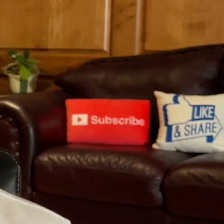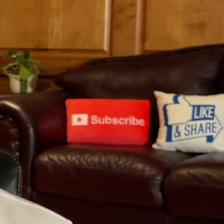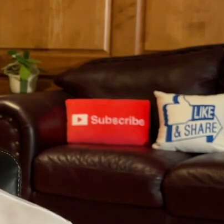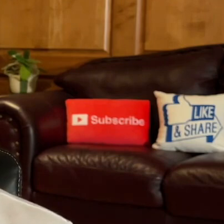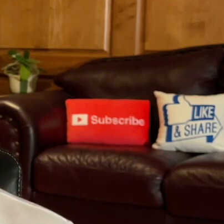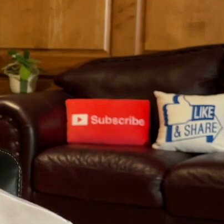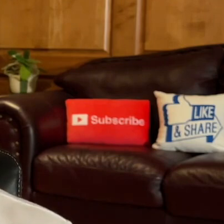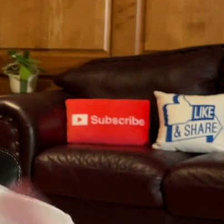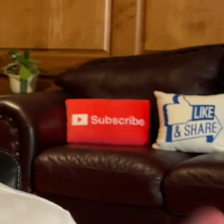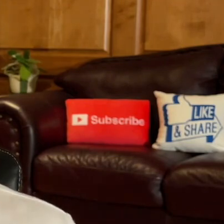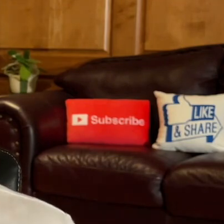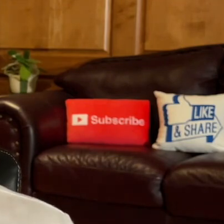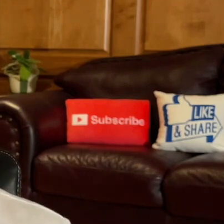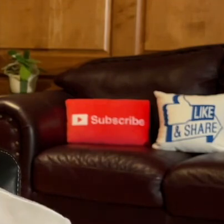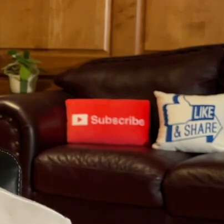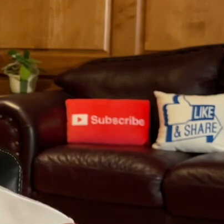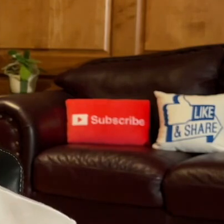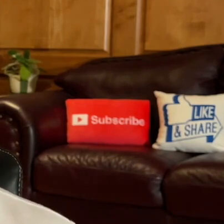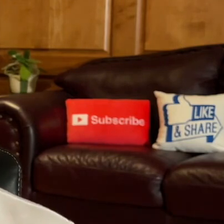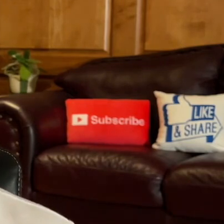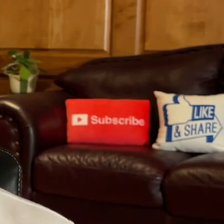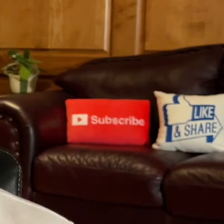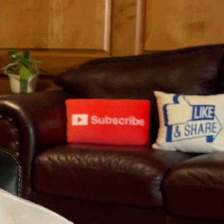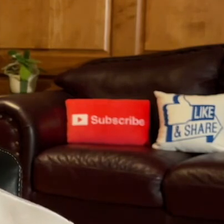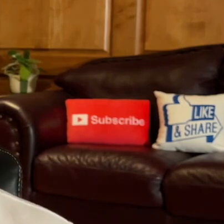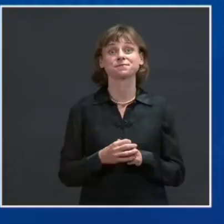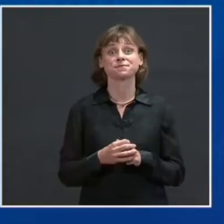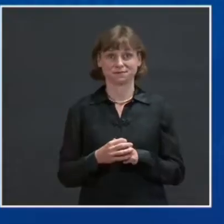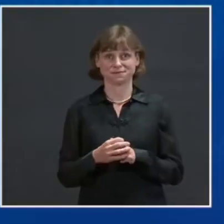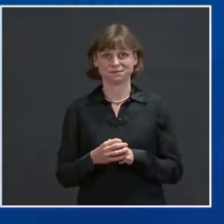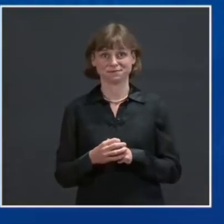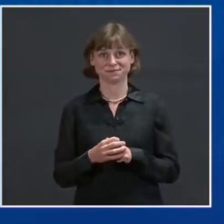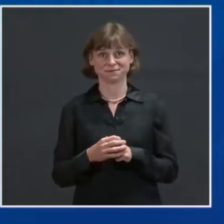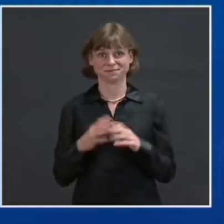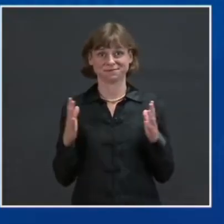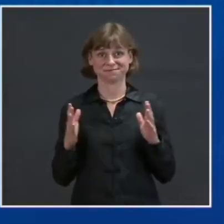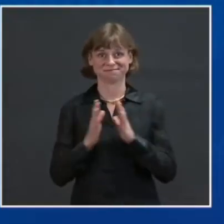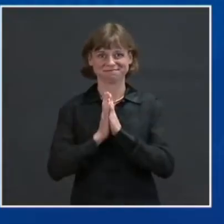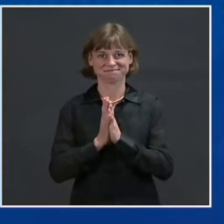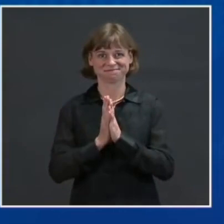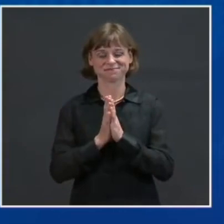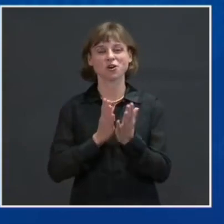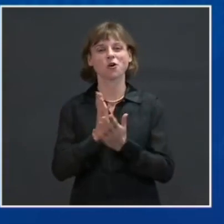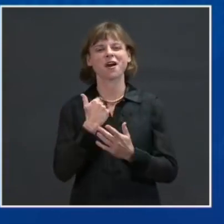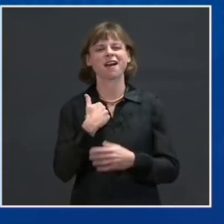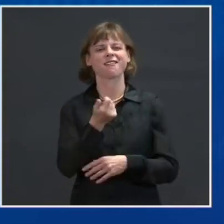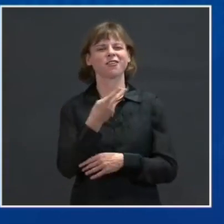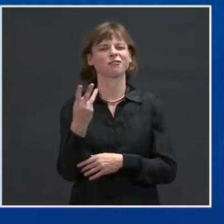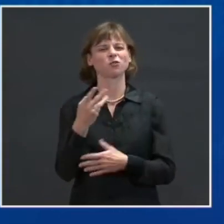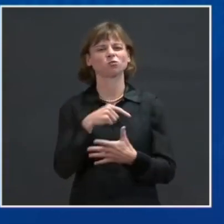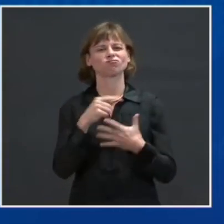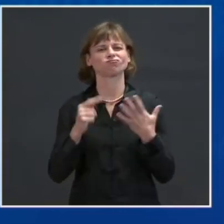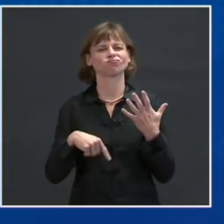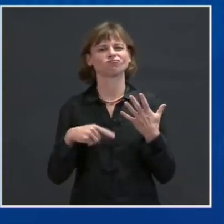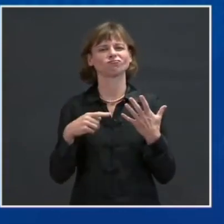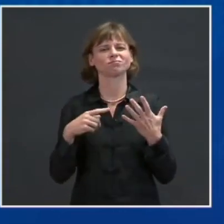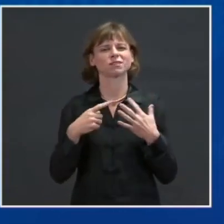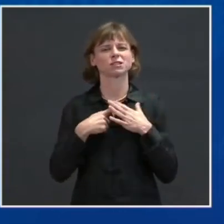us. It really helps out our channel. All right, here we go, directly to the White House. All right, I have a couple of items for all of you at the